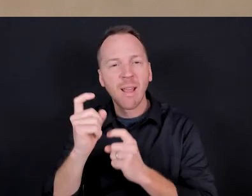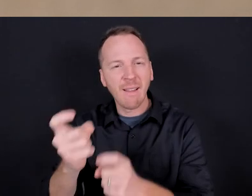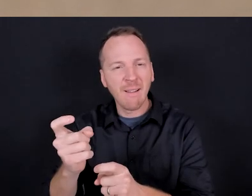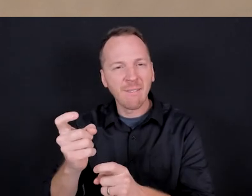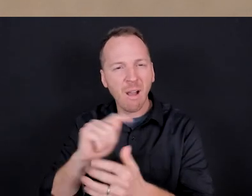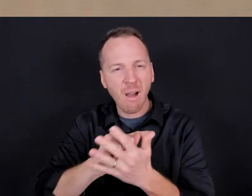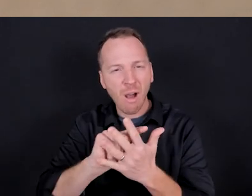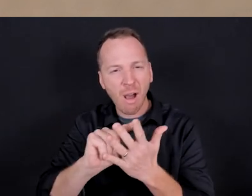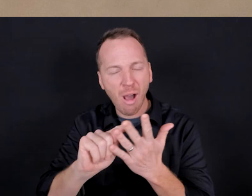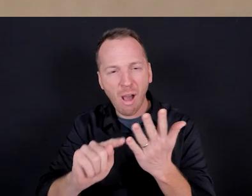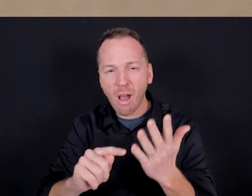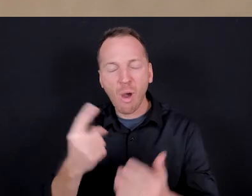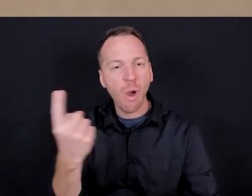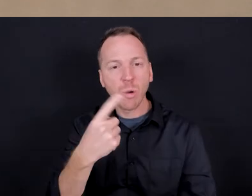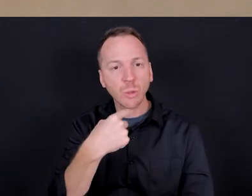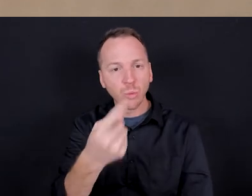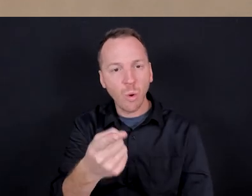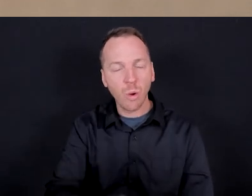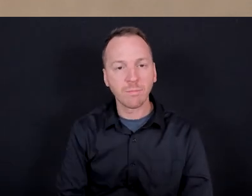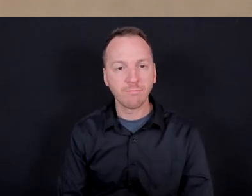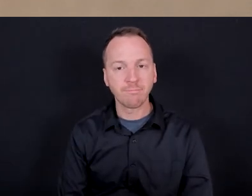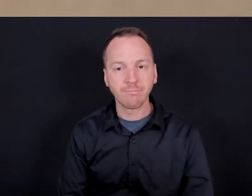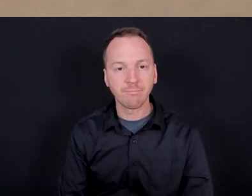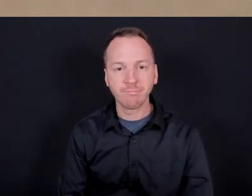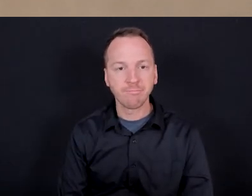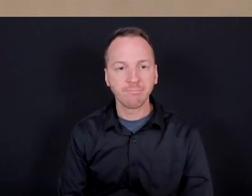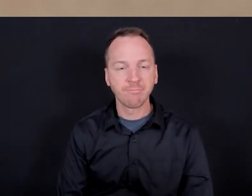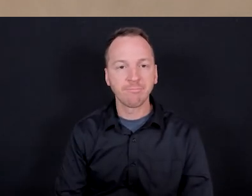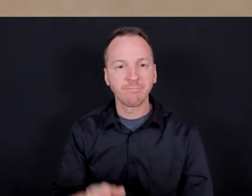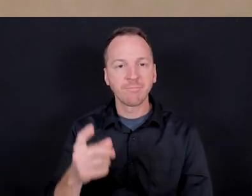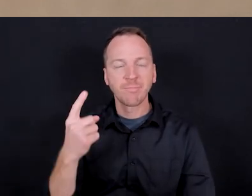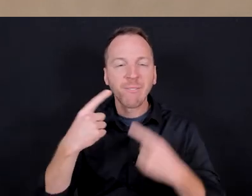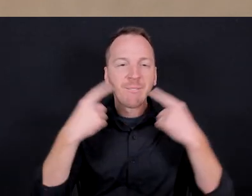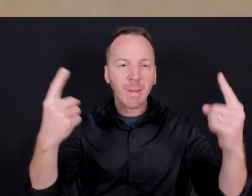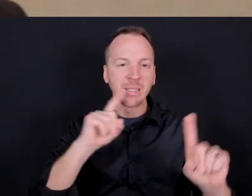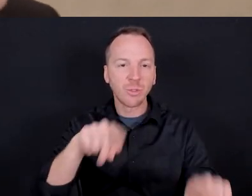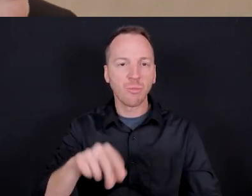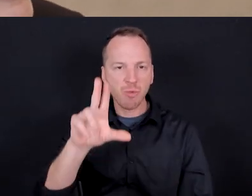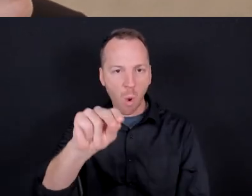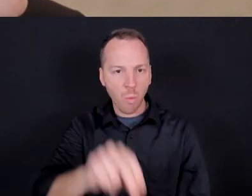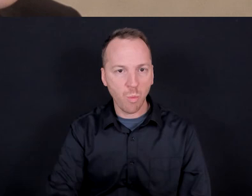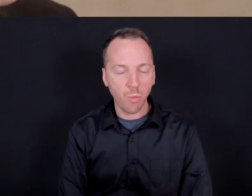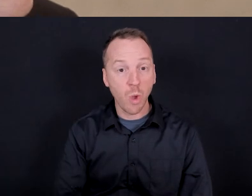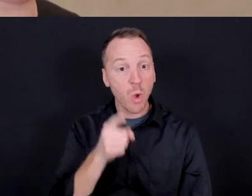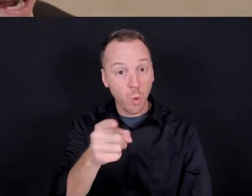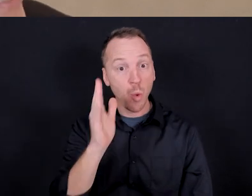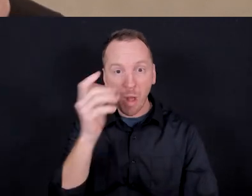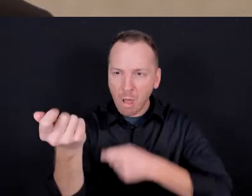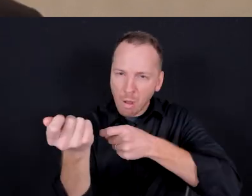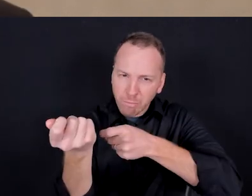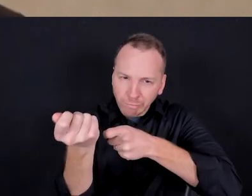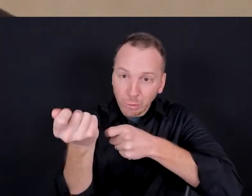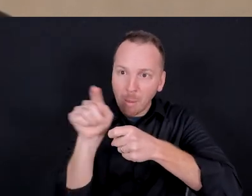every case, he was always stymied by the infamous answer, no, you'll shoot your